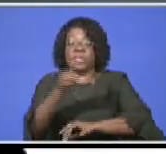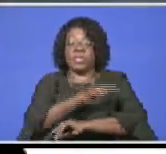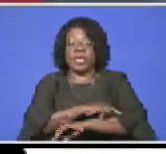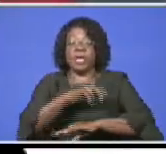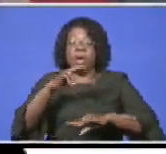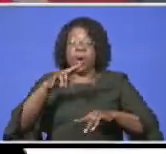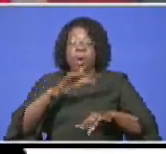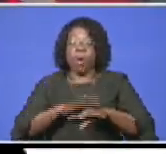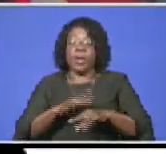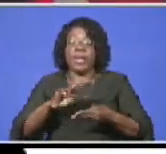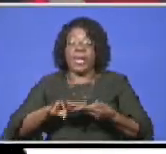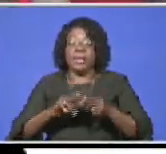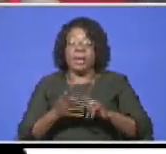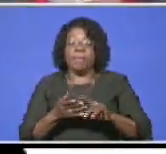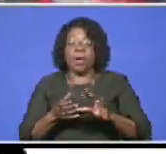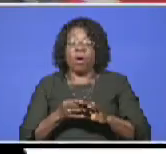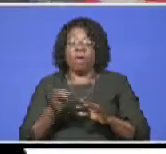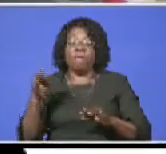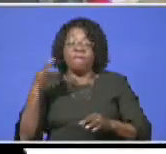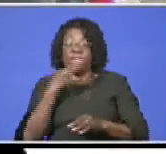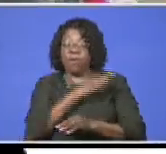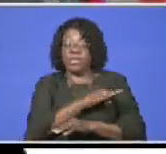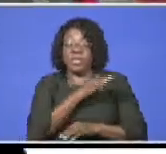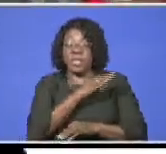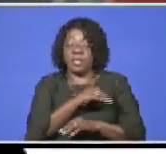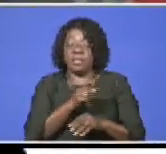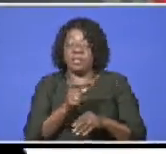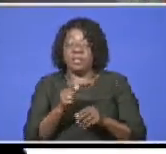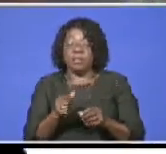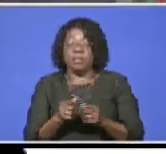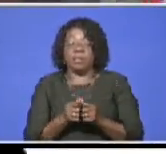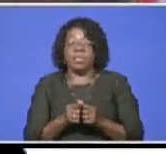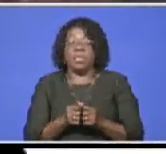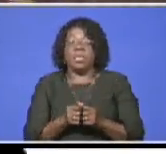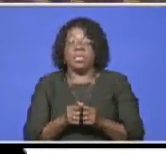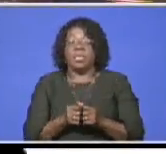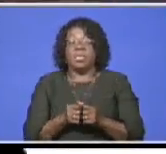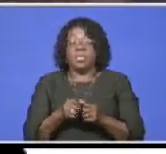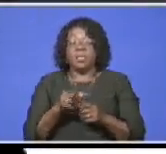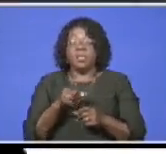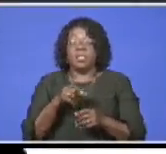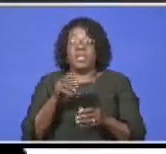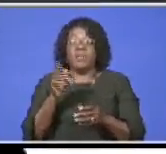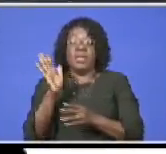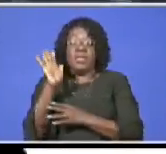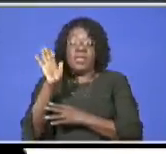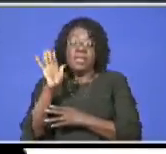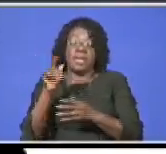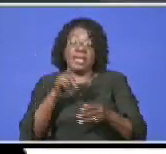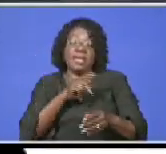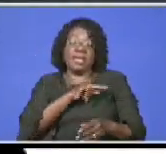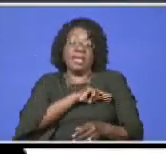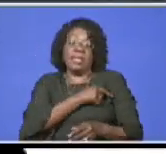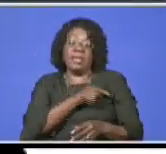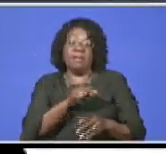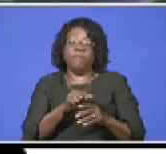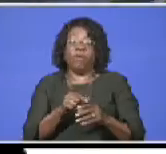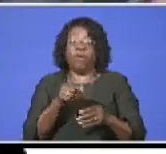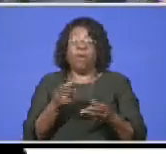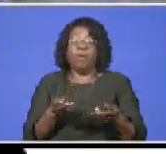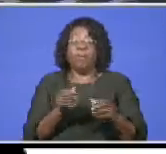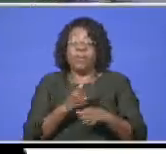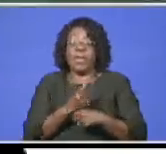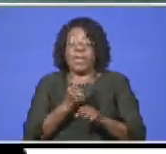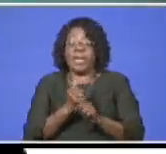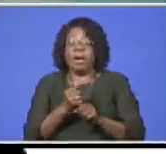of fraud-related offenses. Janelle Brown, seen here in the navy blue shirt, pleaded guilty to committing a fraudulent marriage and making